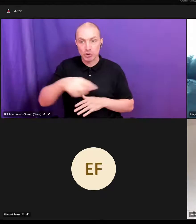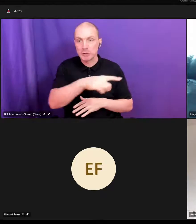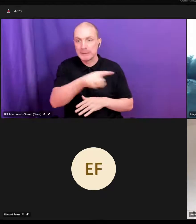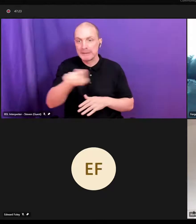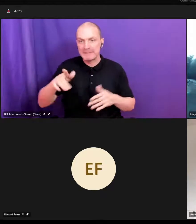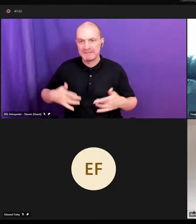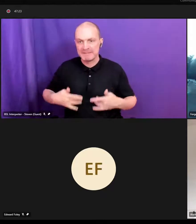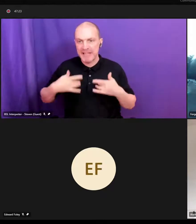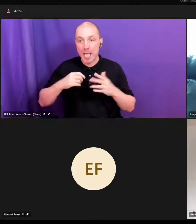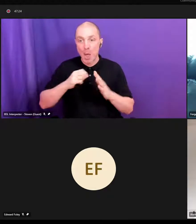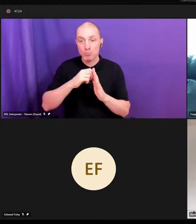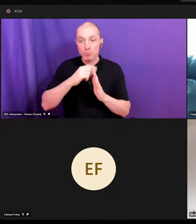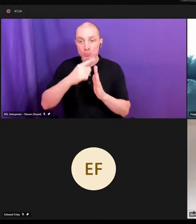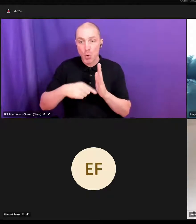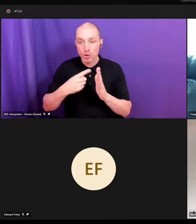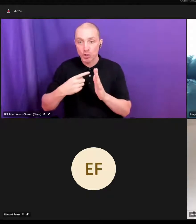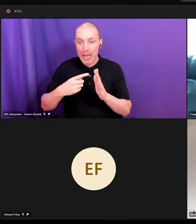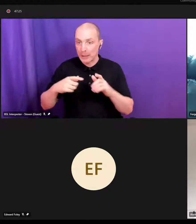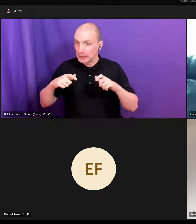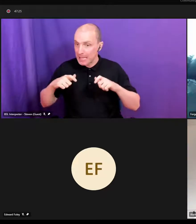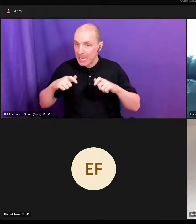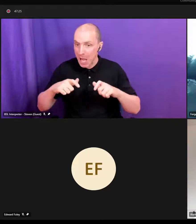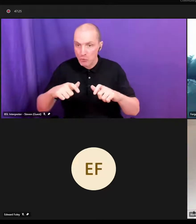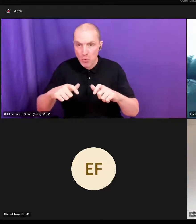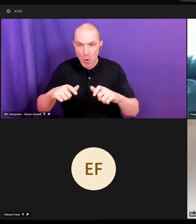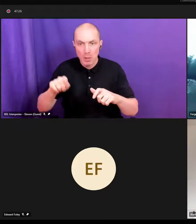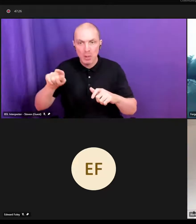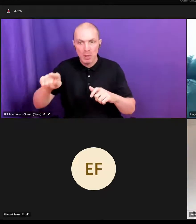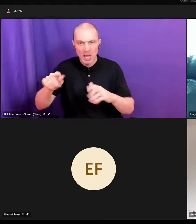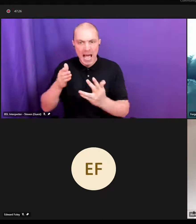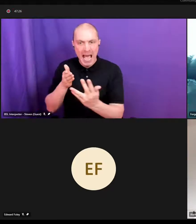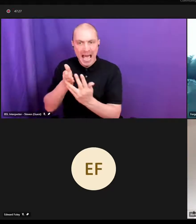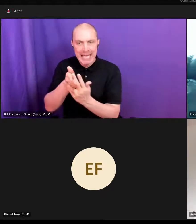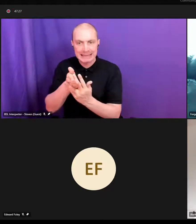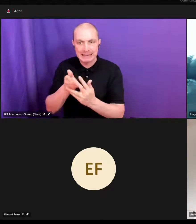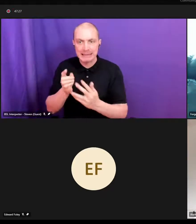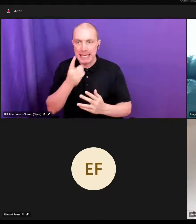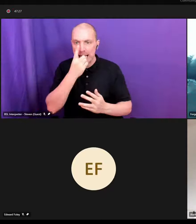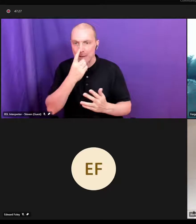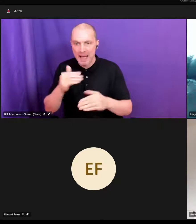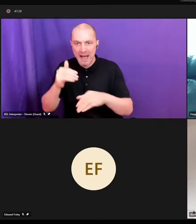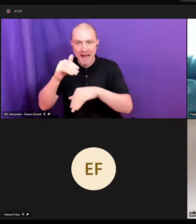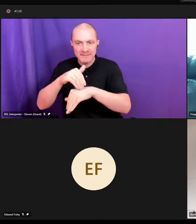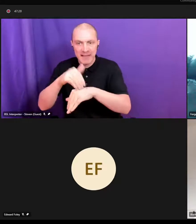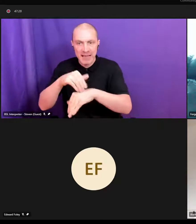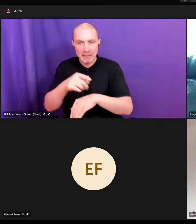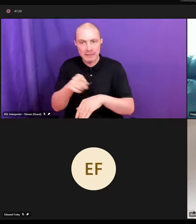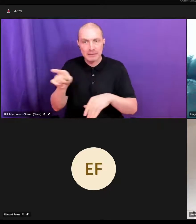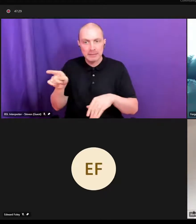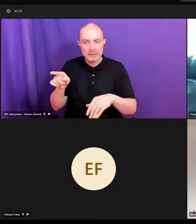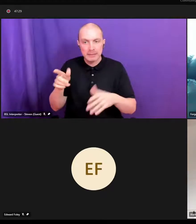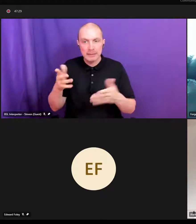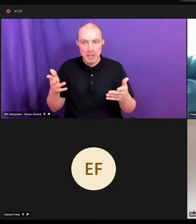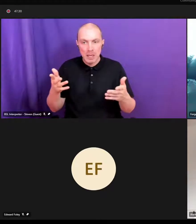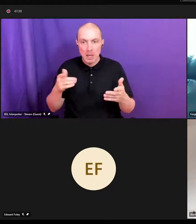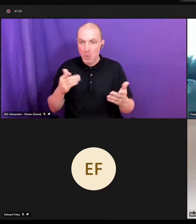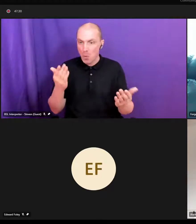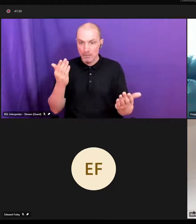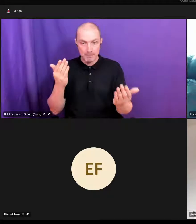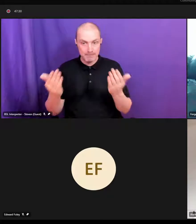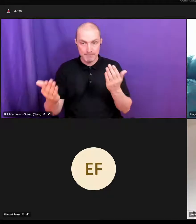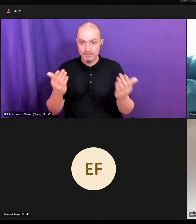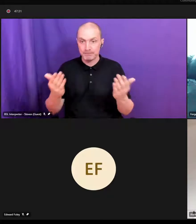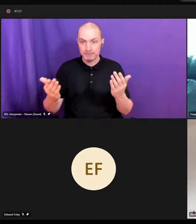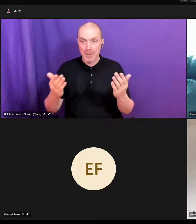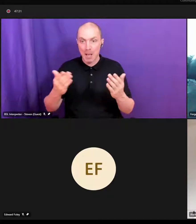the train station. Improving the active travel network is important, so too is the public transport network, and they've got to sit alongside each